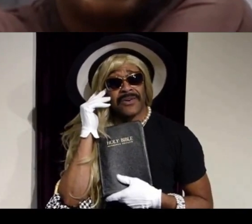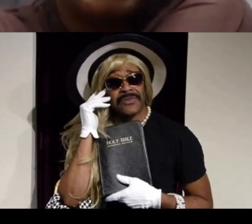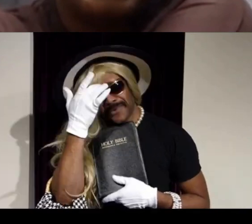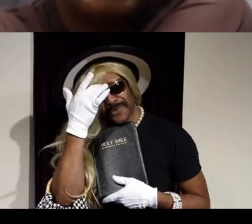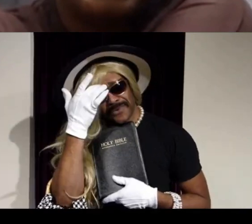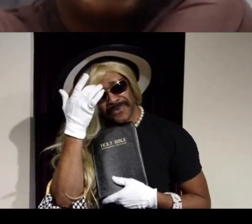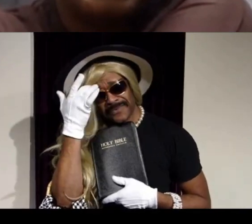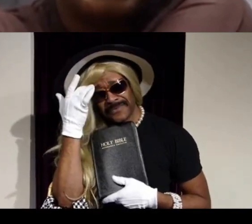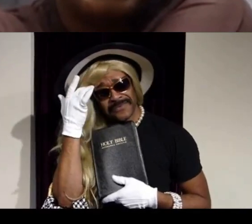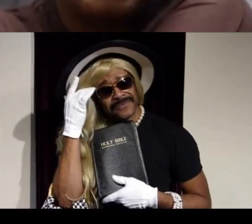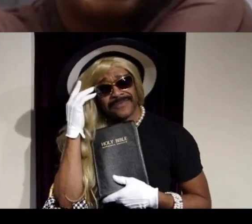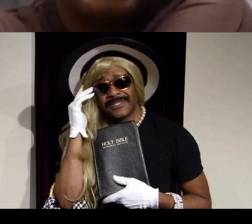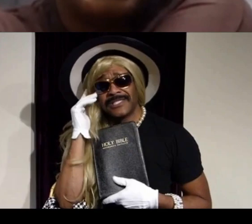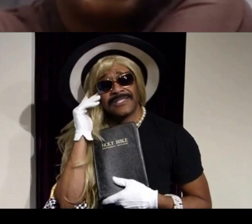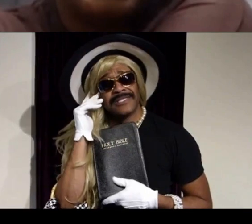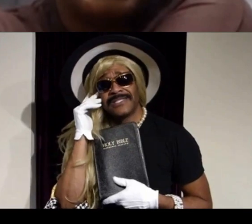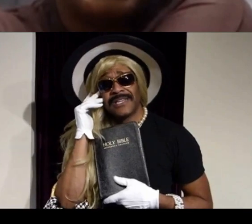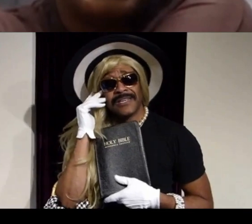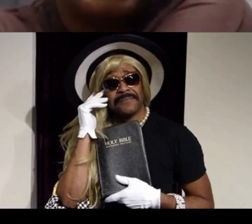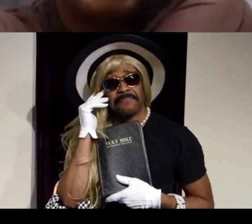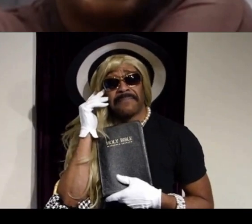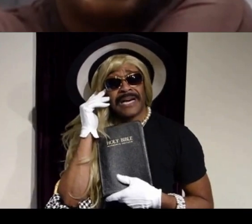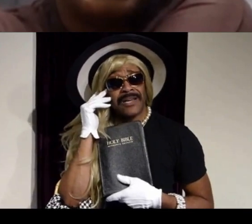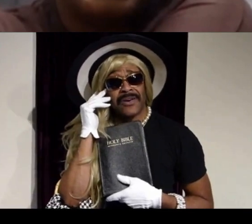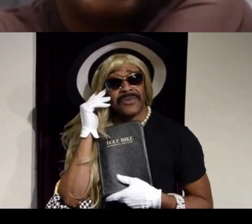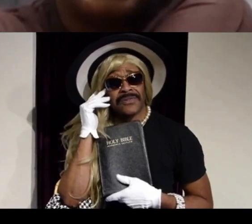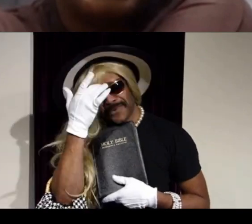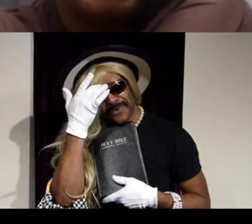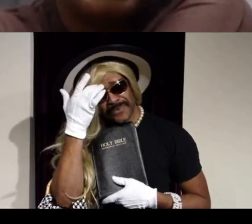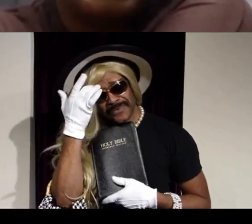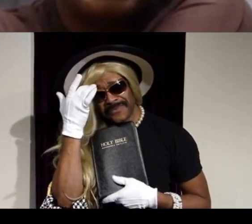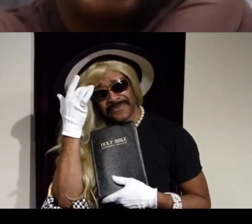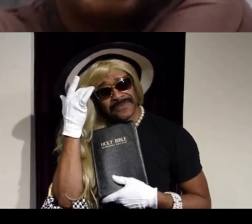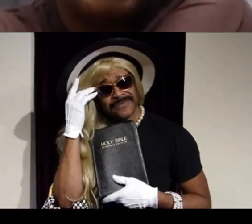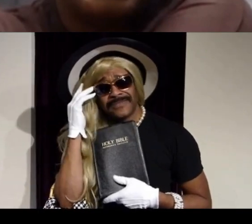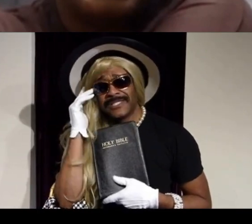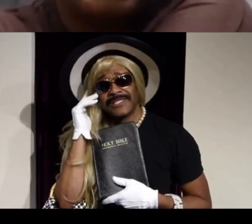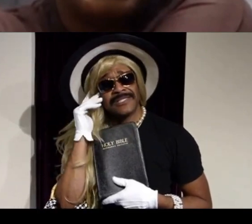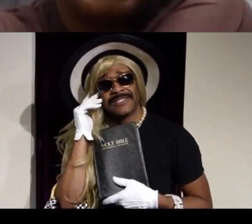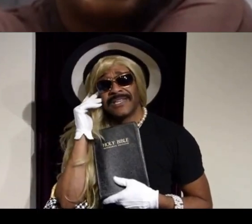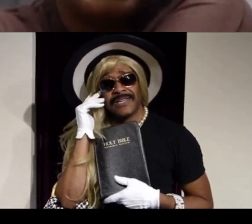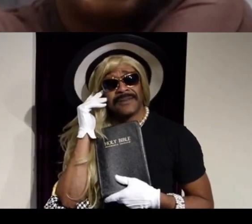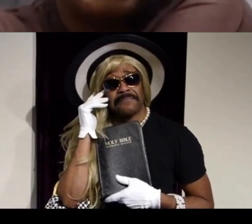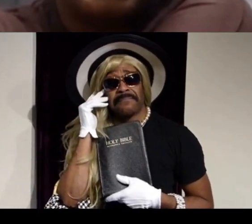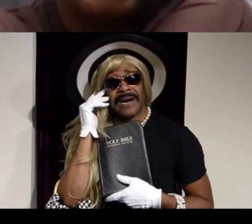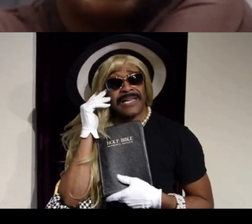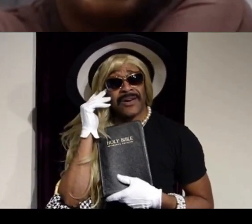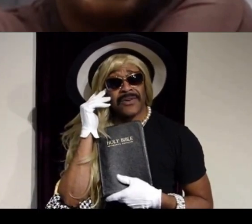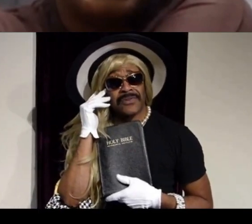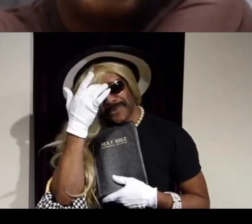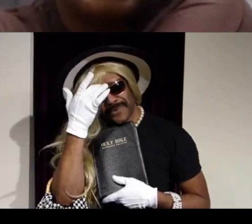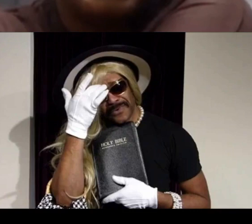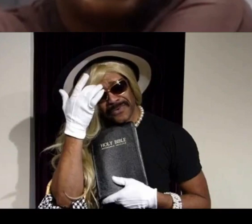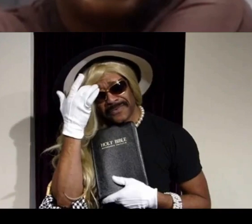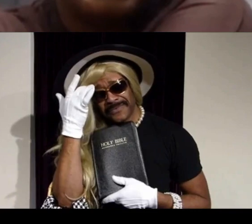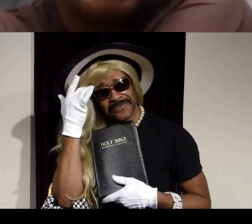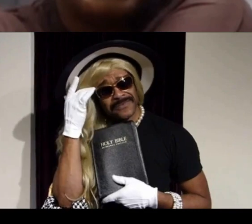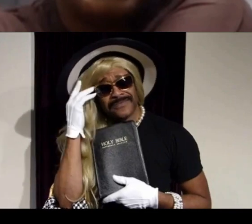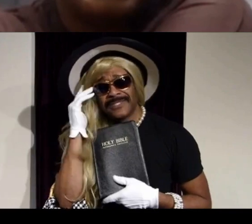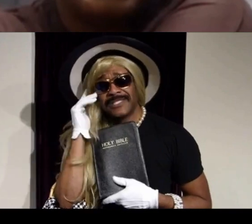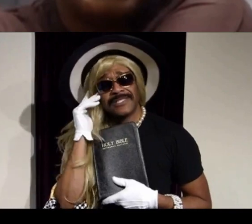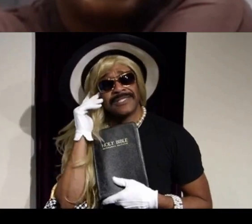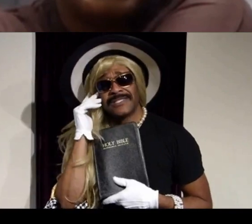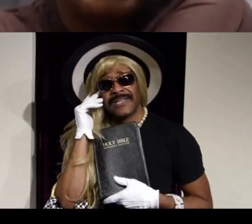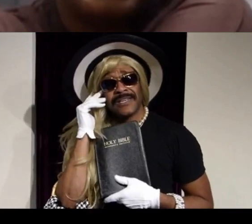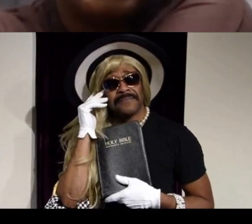has been getting called ever since you moved in that new house. Oh, really? Keep talking, Jasmine. Yeah, and I need